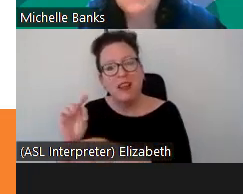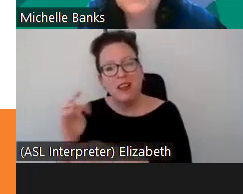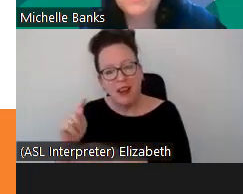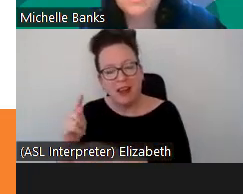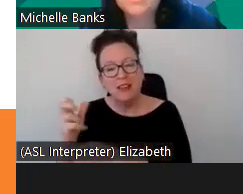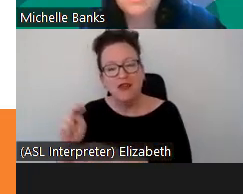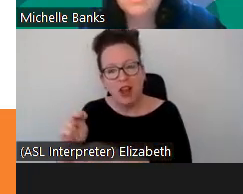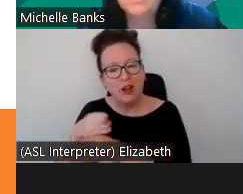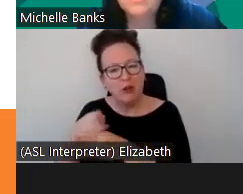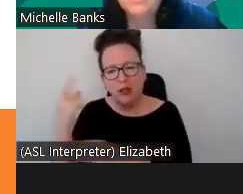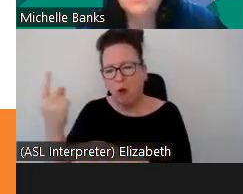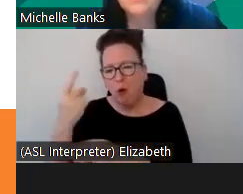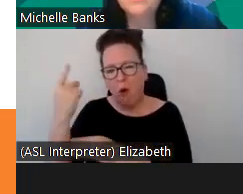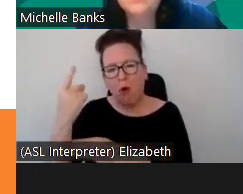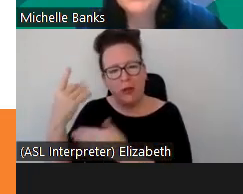are.